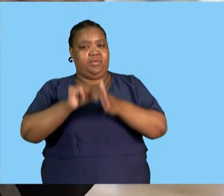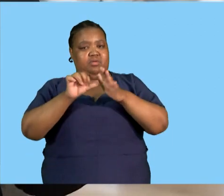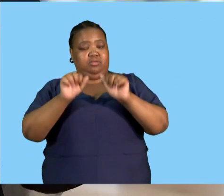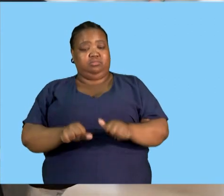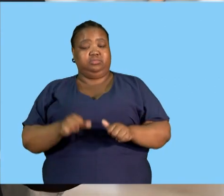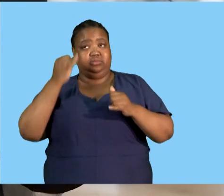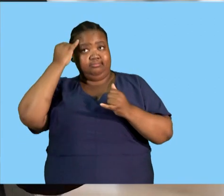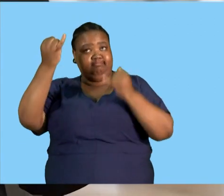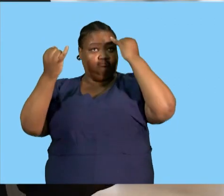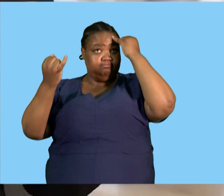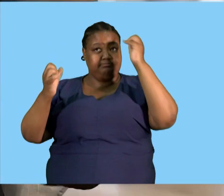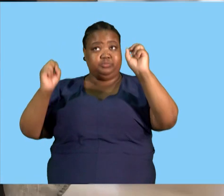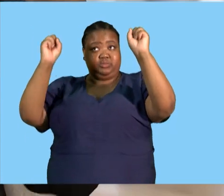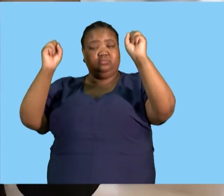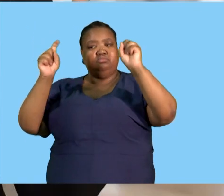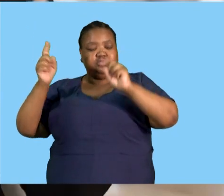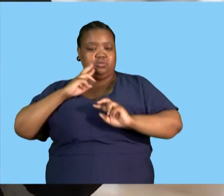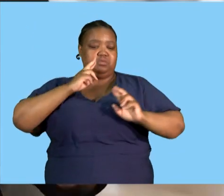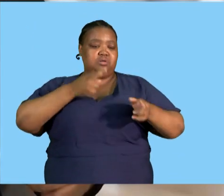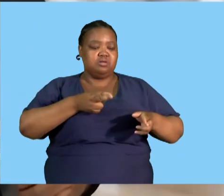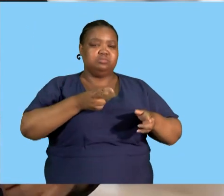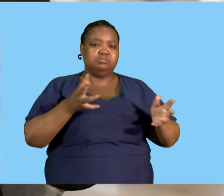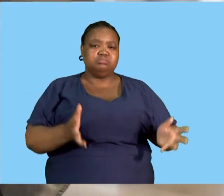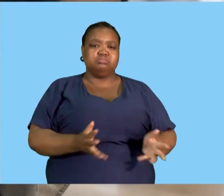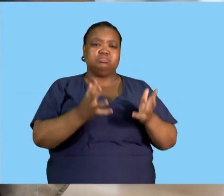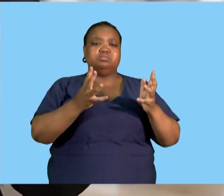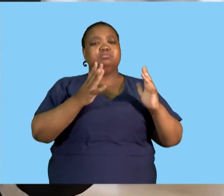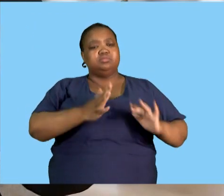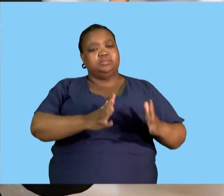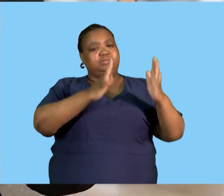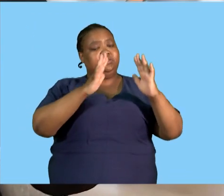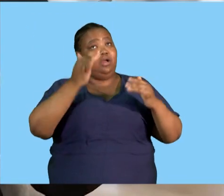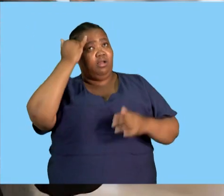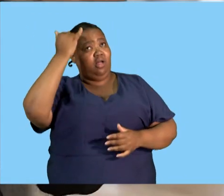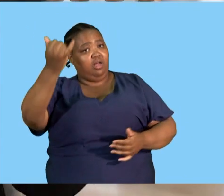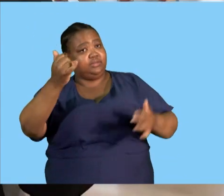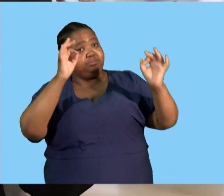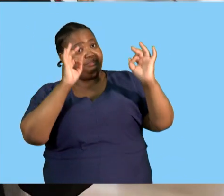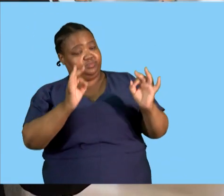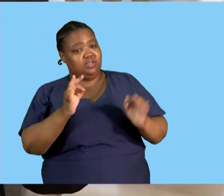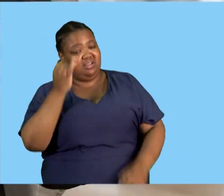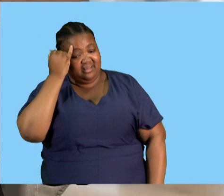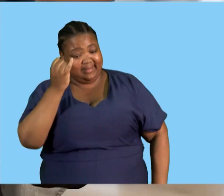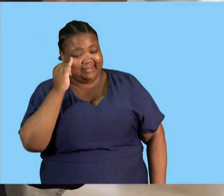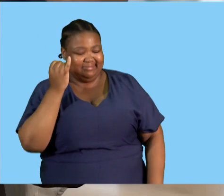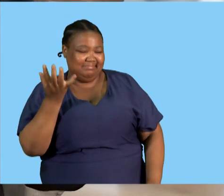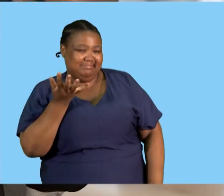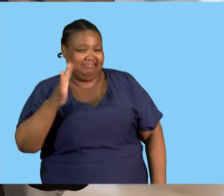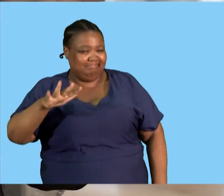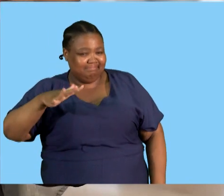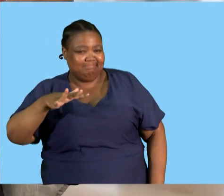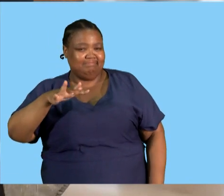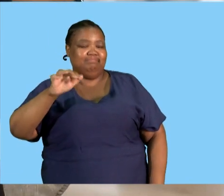respond enthusiastically. Tell them that that is a beautiful idea, or that is an excellent idea. Even if it's bad, or even if it's